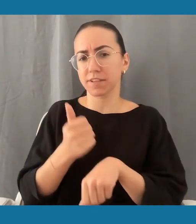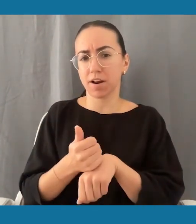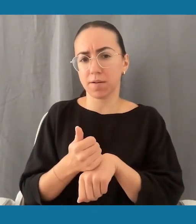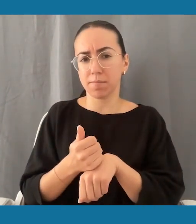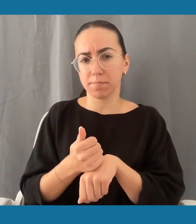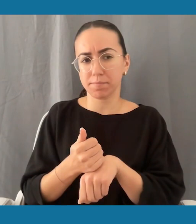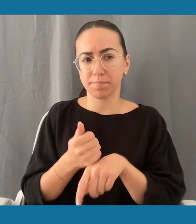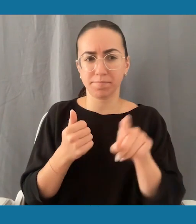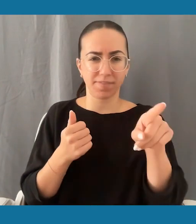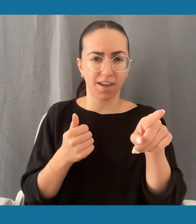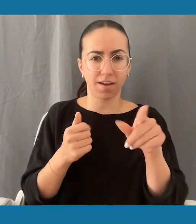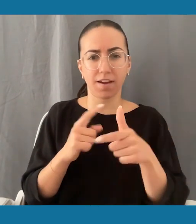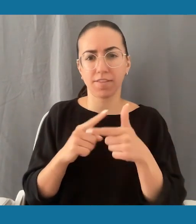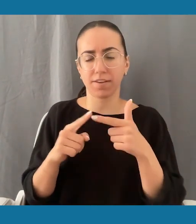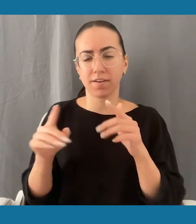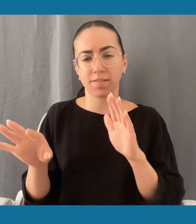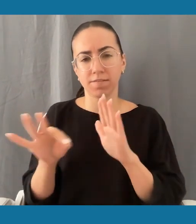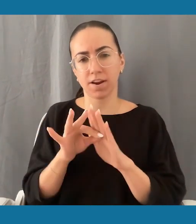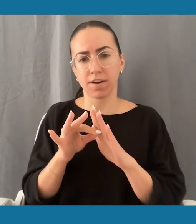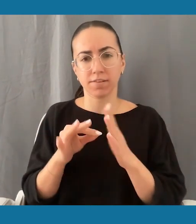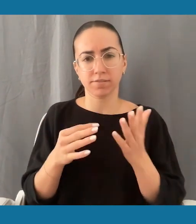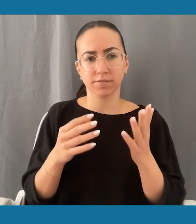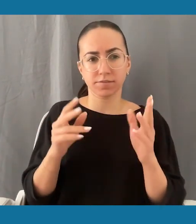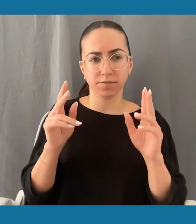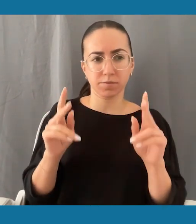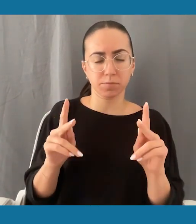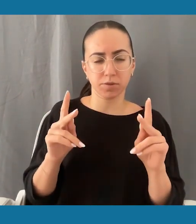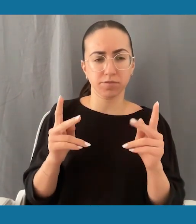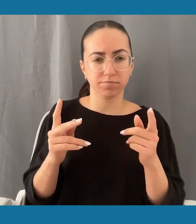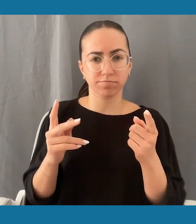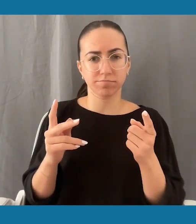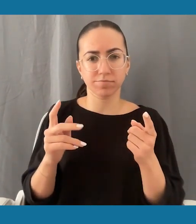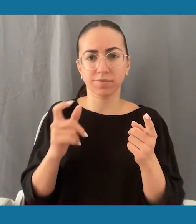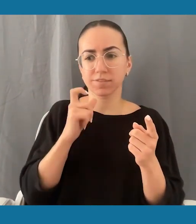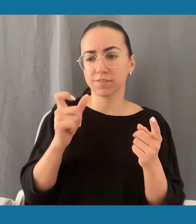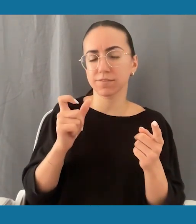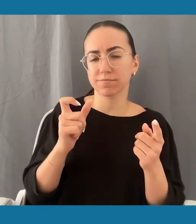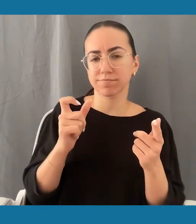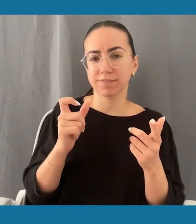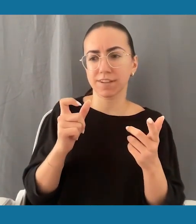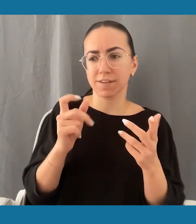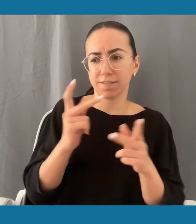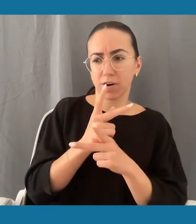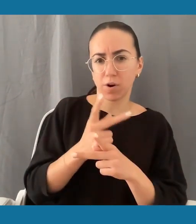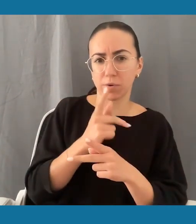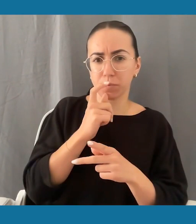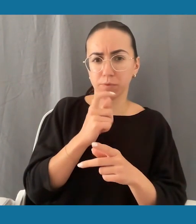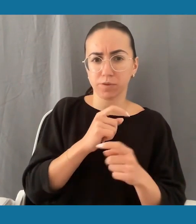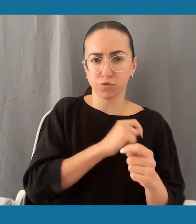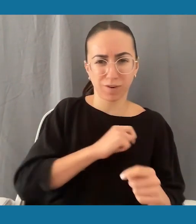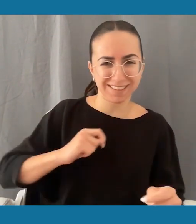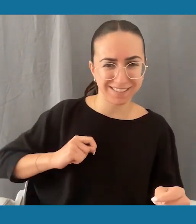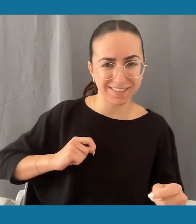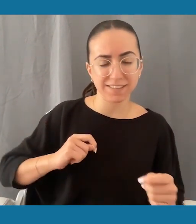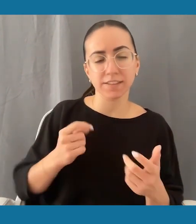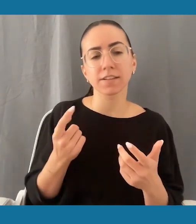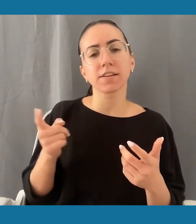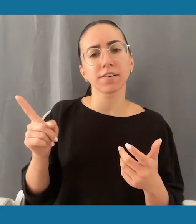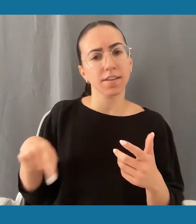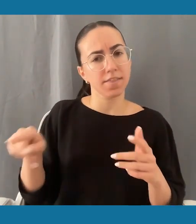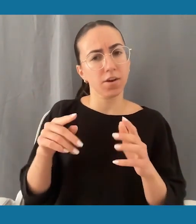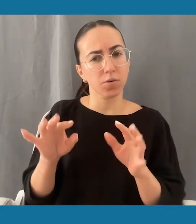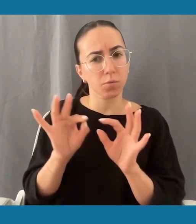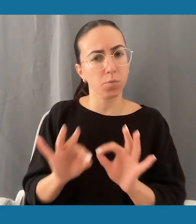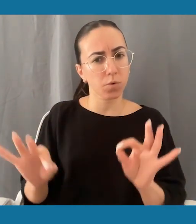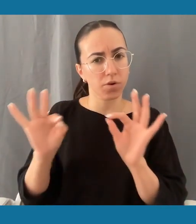needs trust and get the same benefits by having this nonprofit organization serve as the trustee. And as I said,